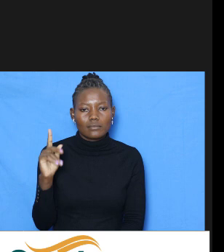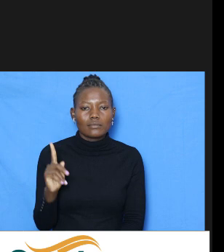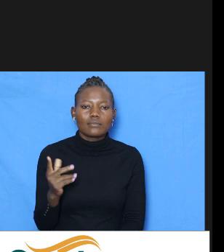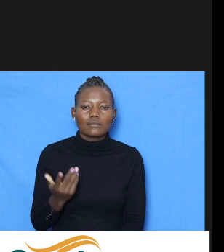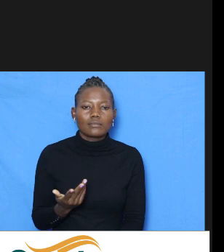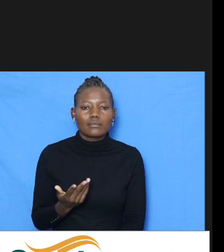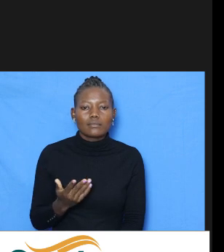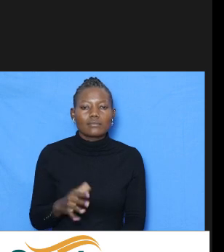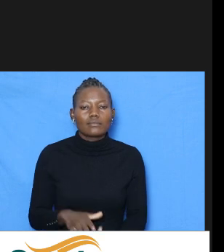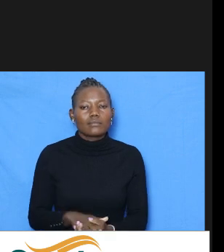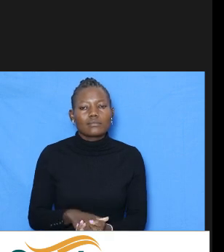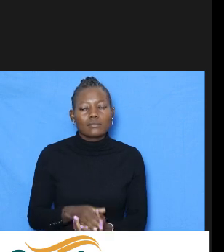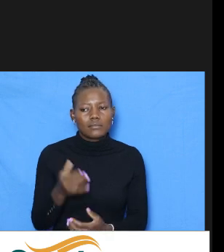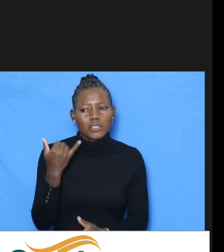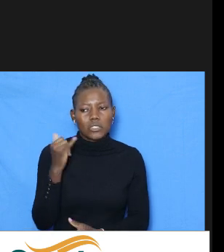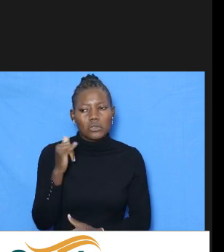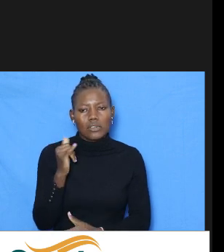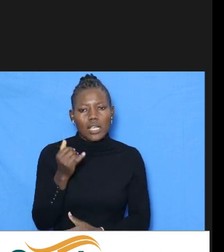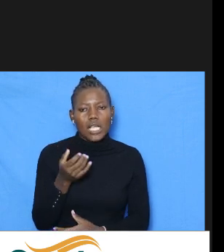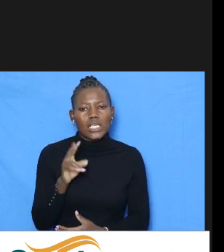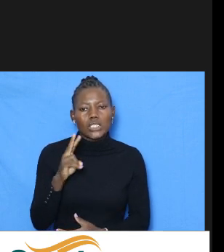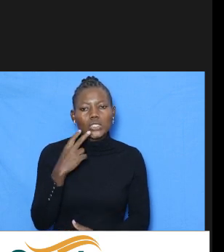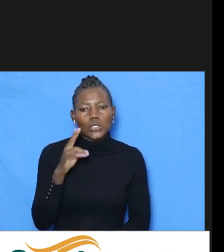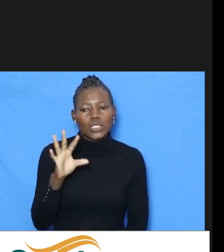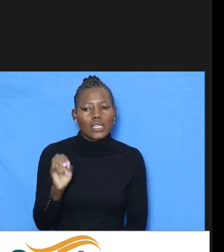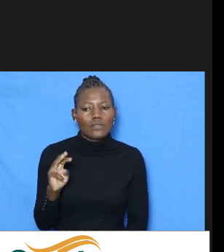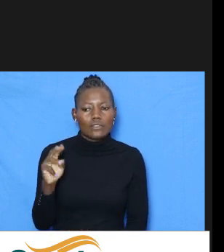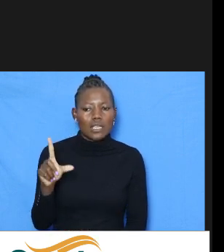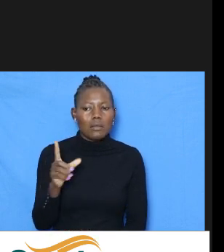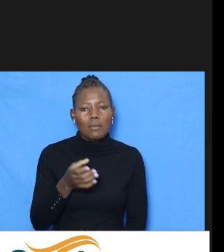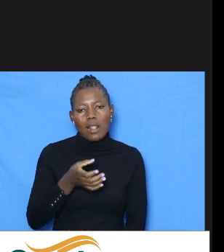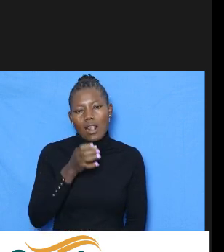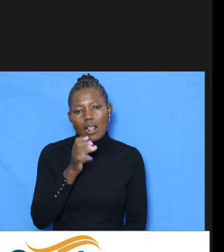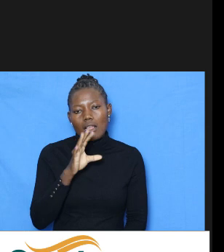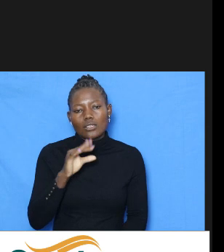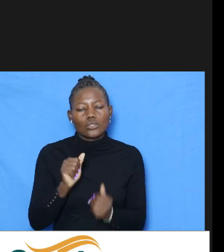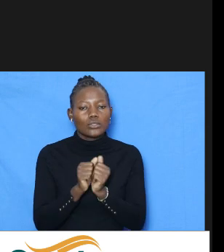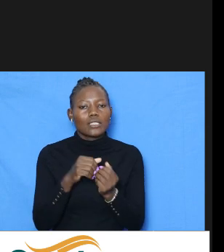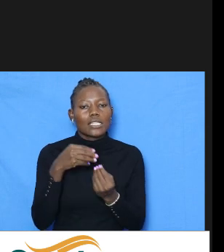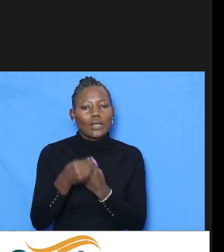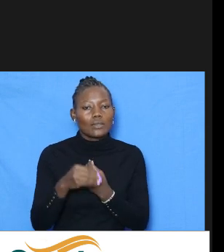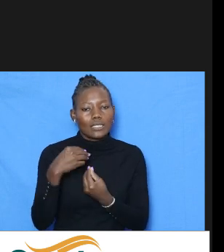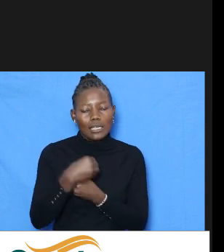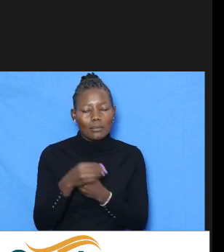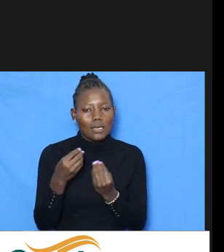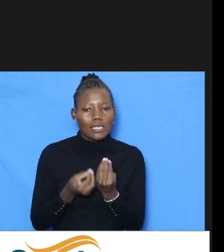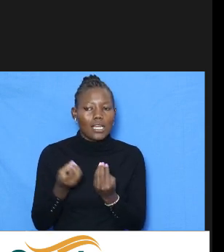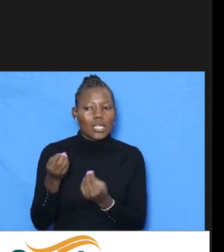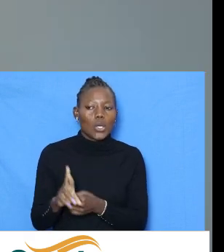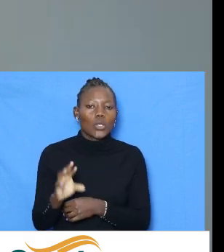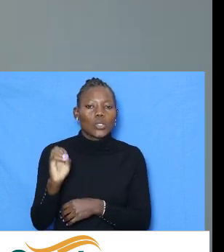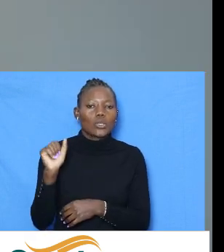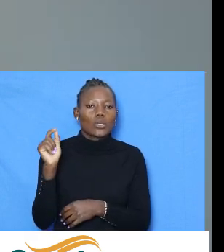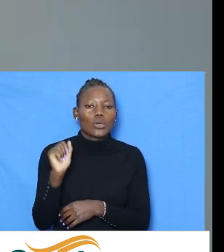a small cup of yogurt, a 250 ml cup of yogurt with a banana, or a small cup of oats with a